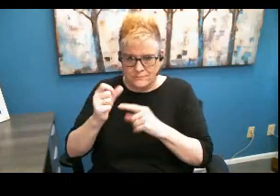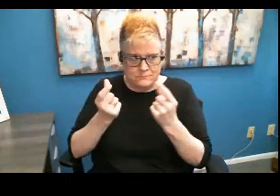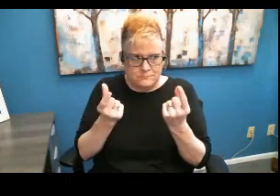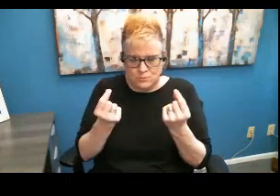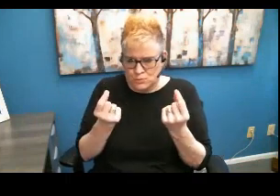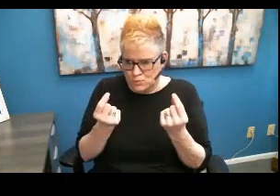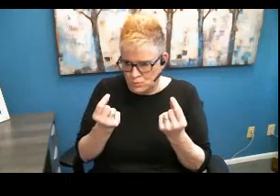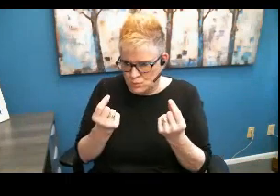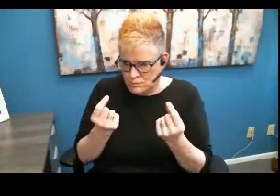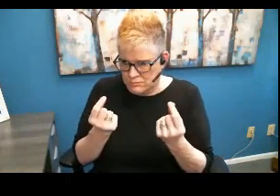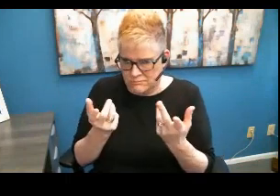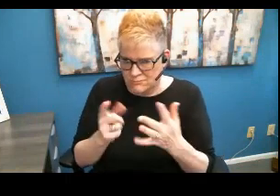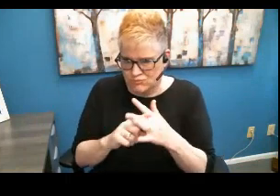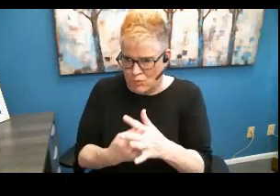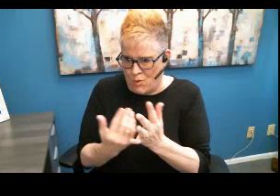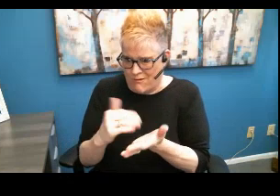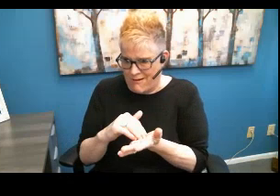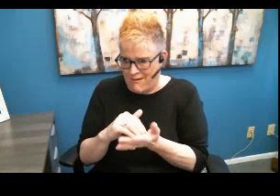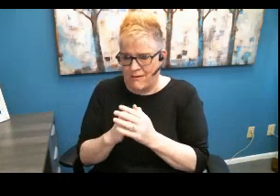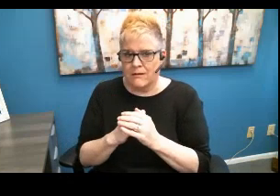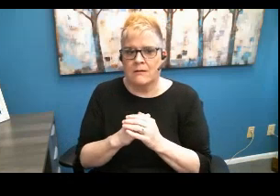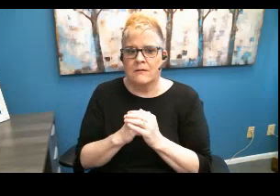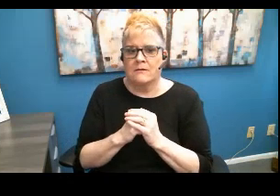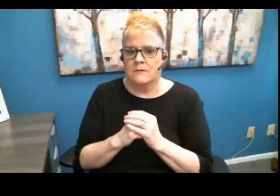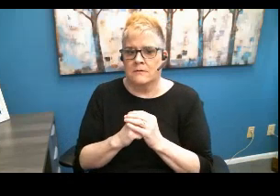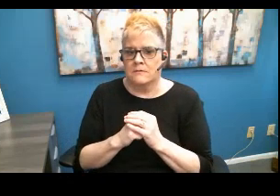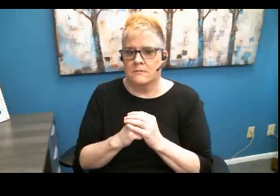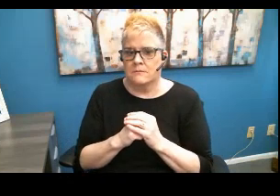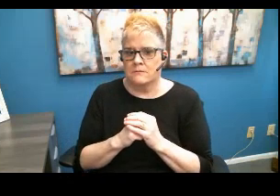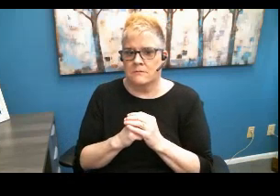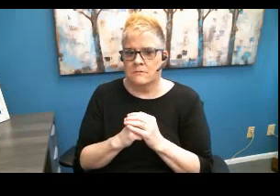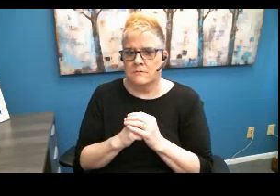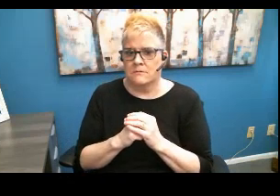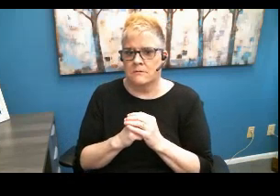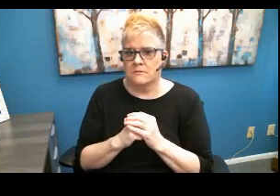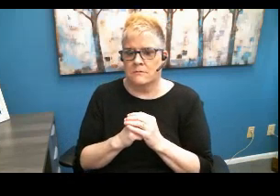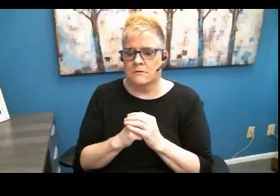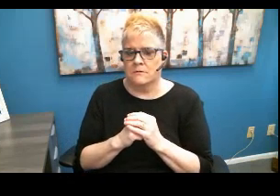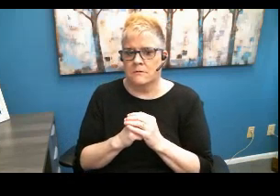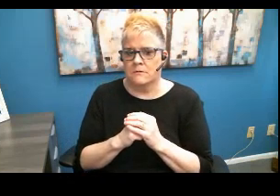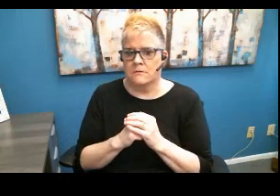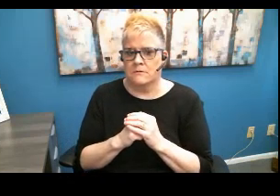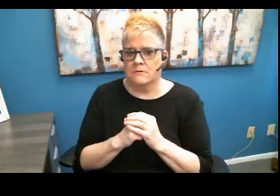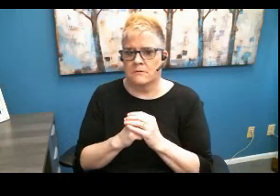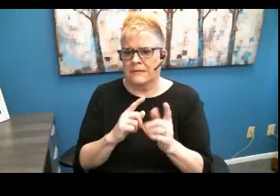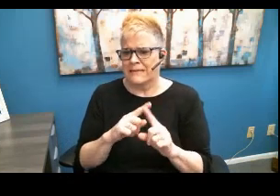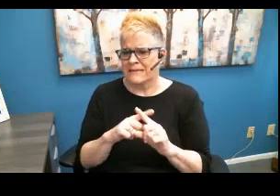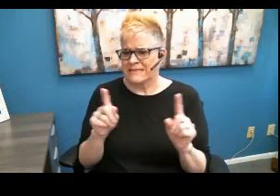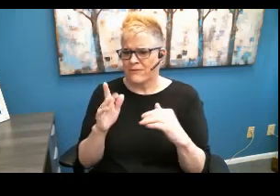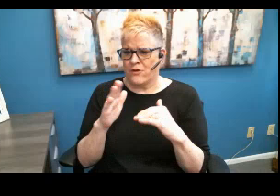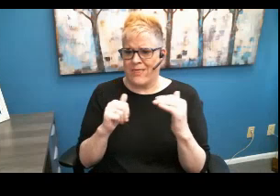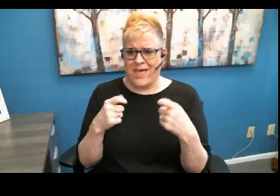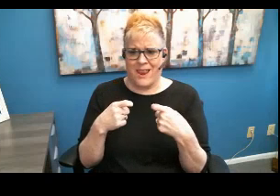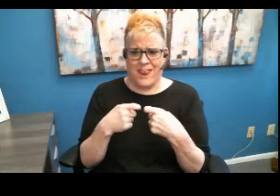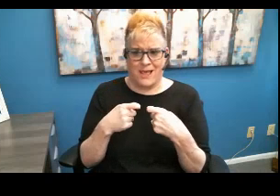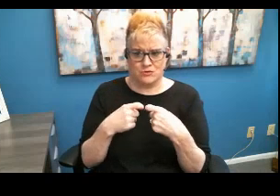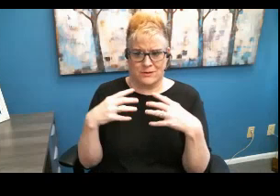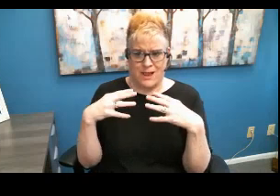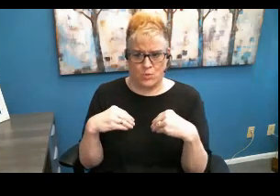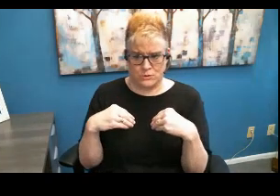restore our restoration procedures and restore gas to our customers. Very different than electric outage. We're all